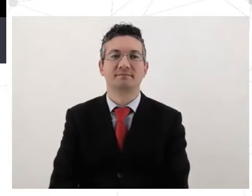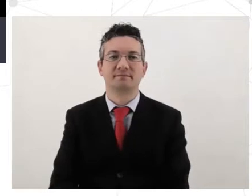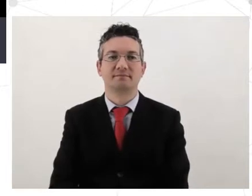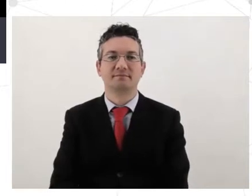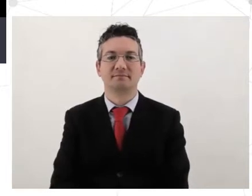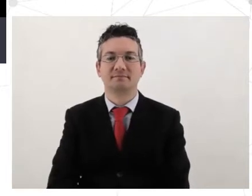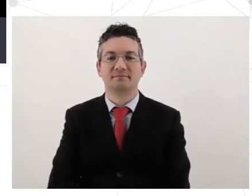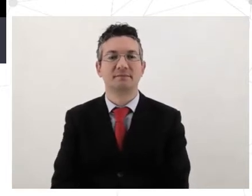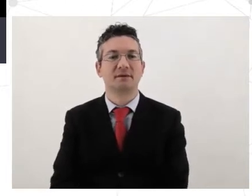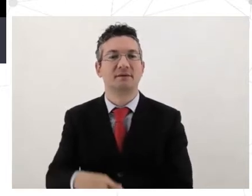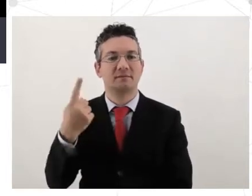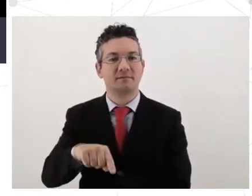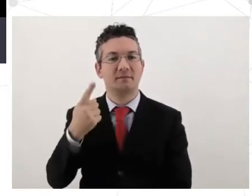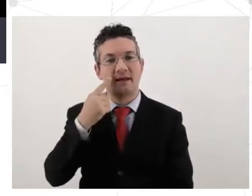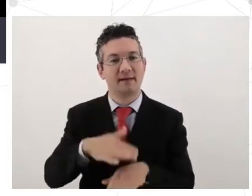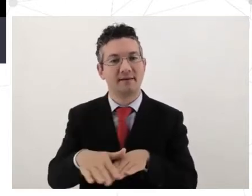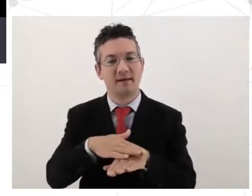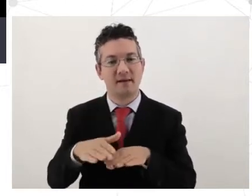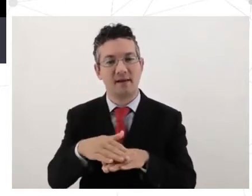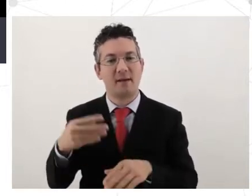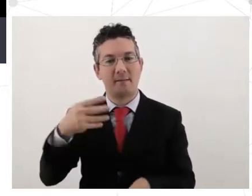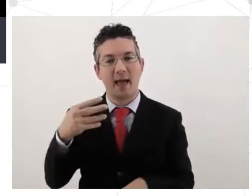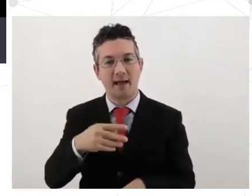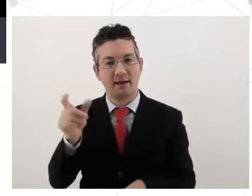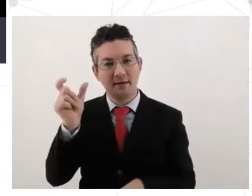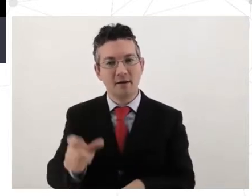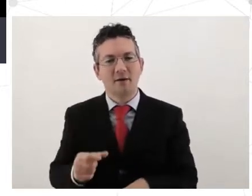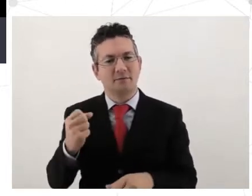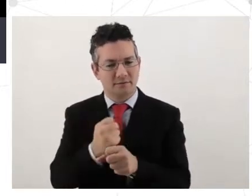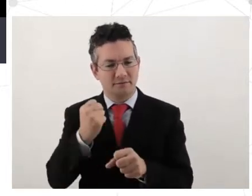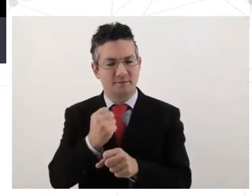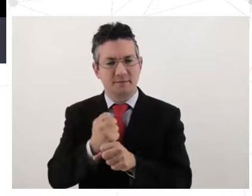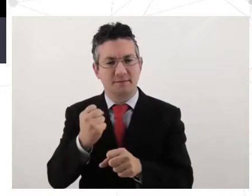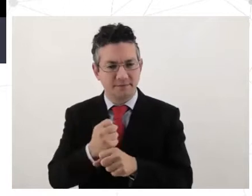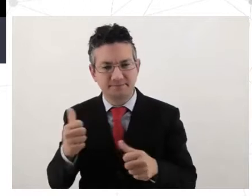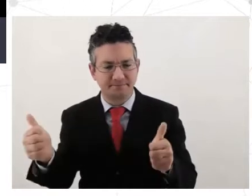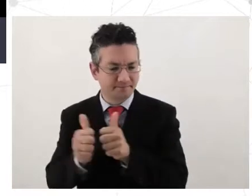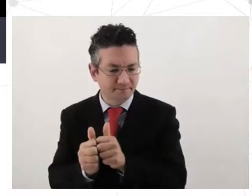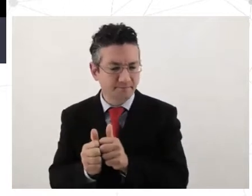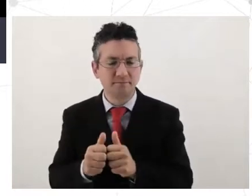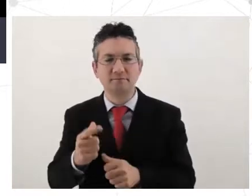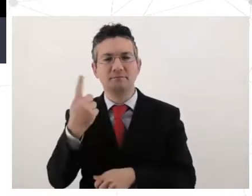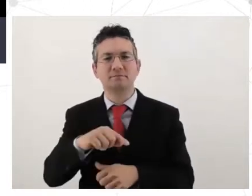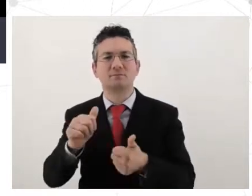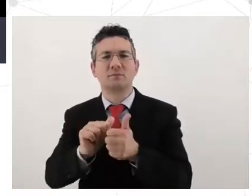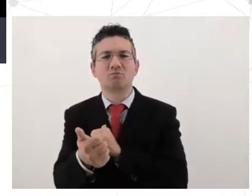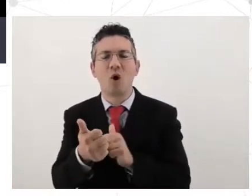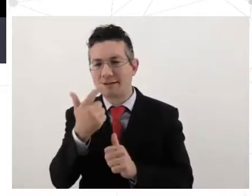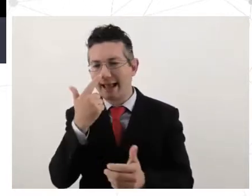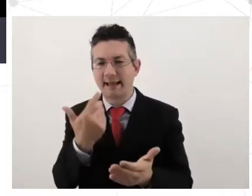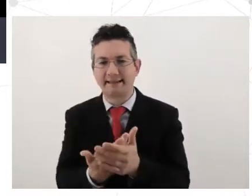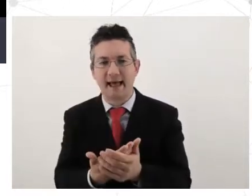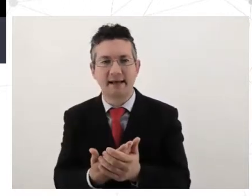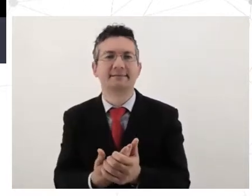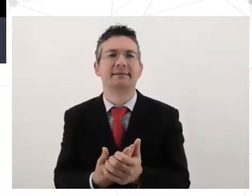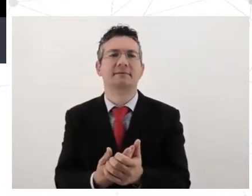Runa here with us. Hey, friends. Runa has kindly agreed to take us on a walk with her and show